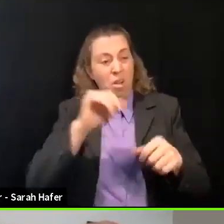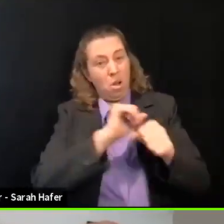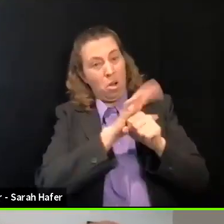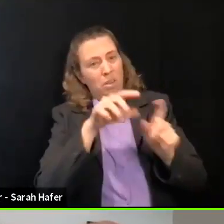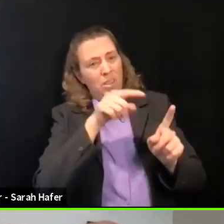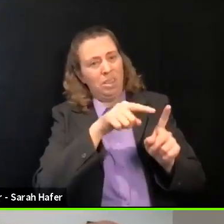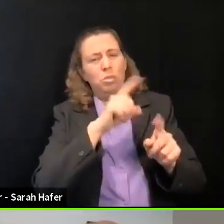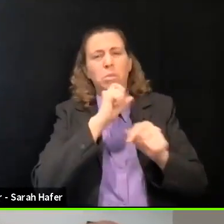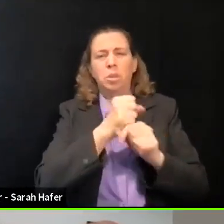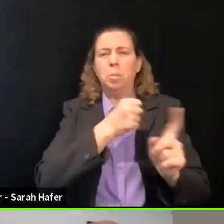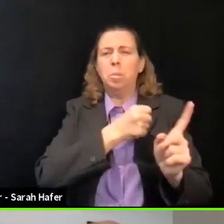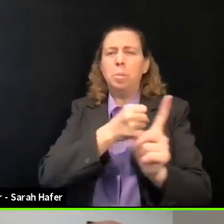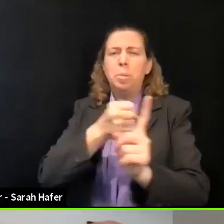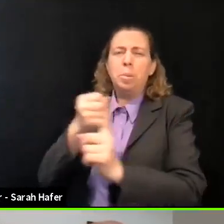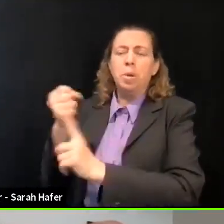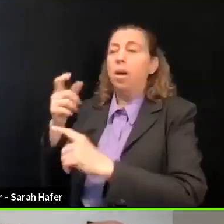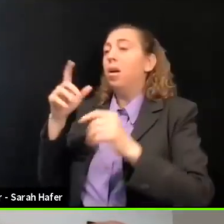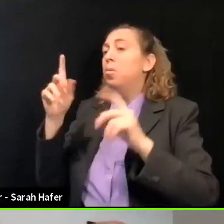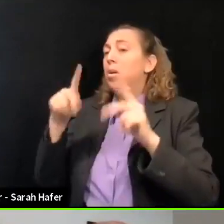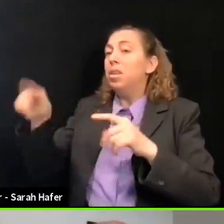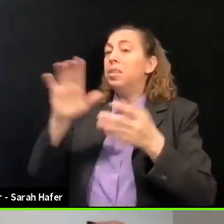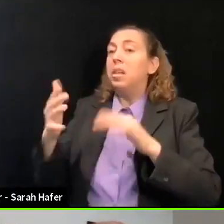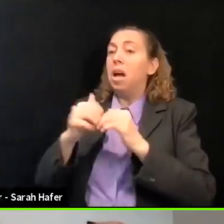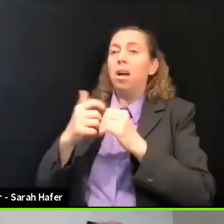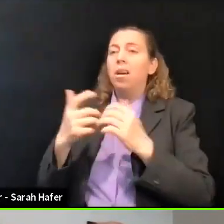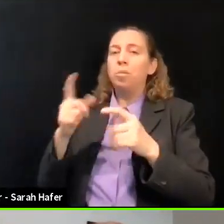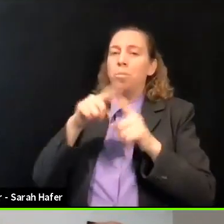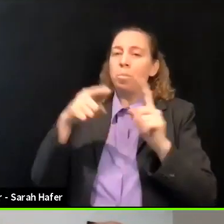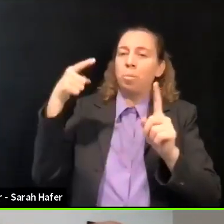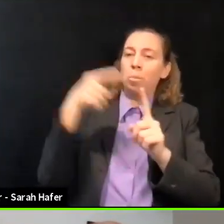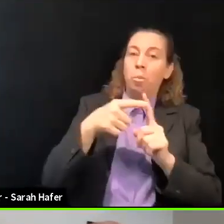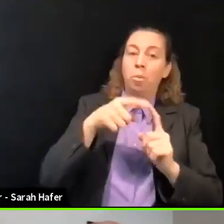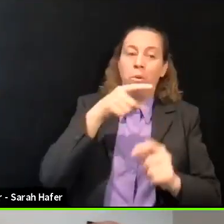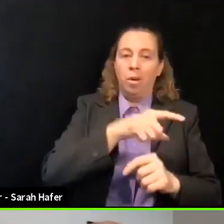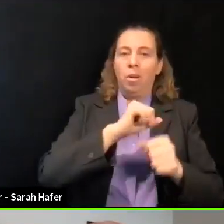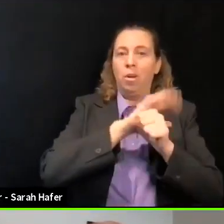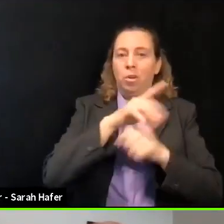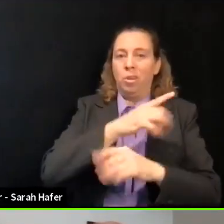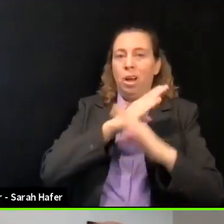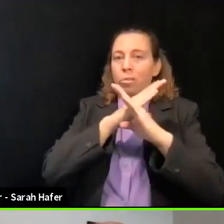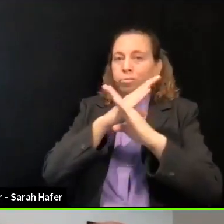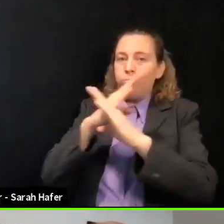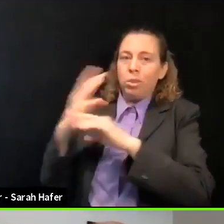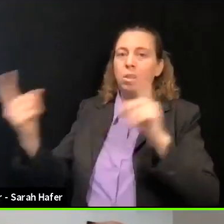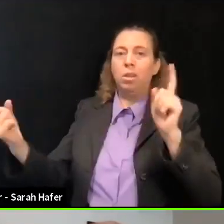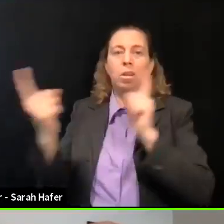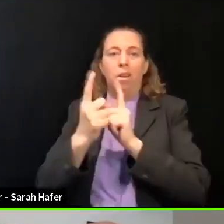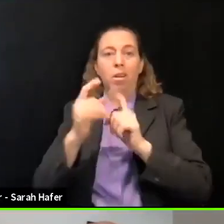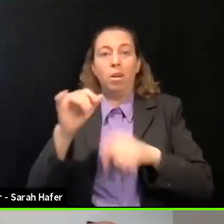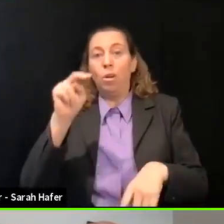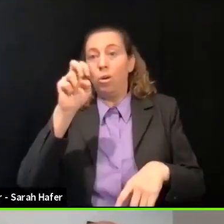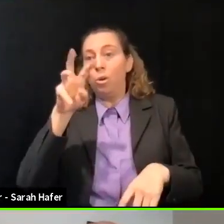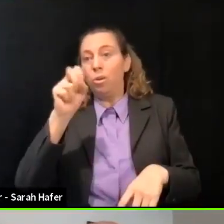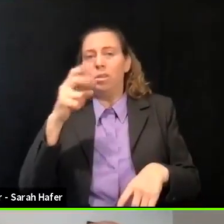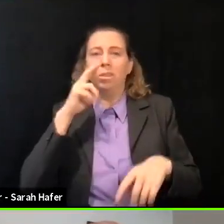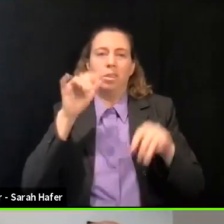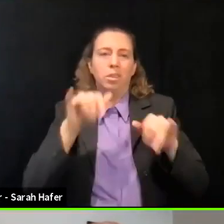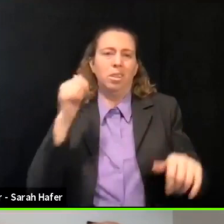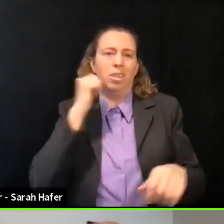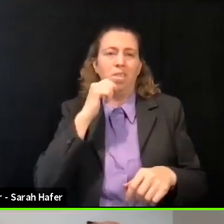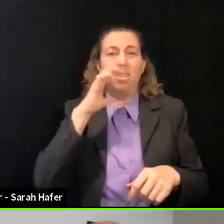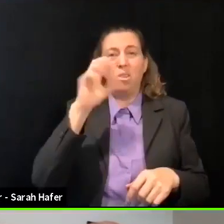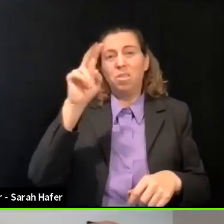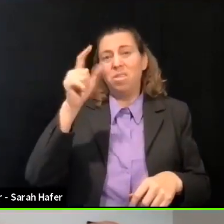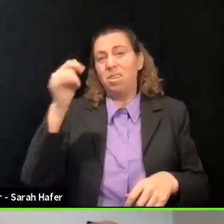say, because the headline story every day for a year has been COVID, those other losses can often